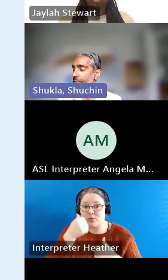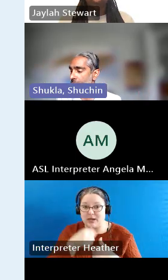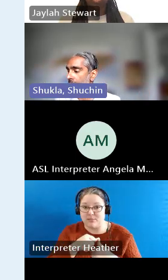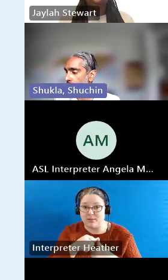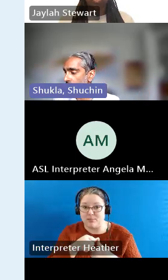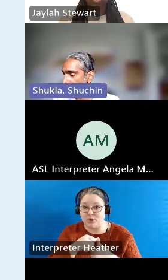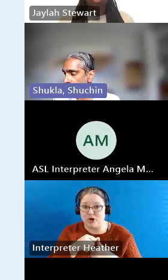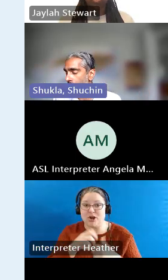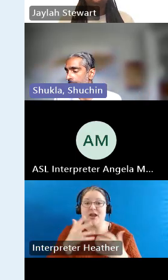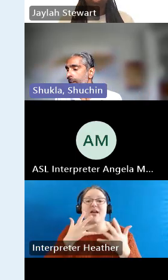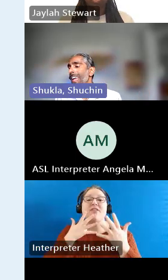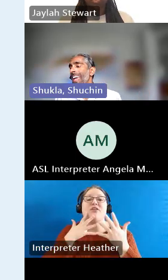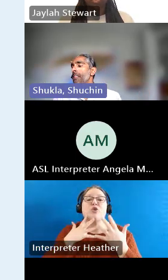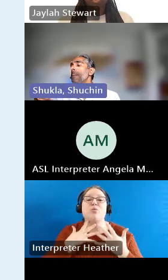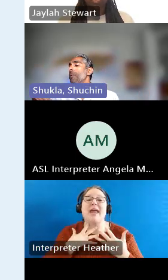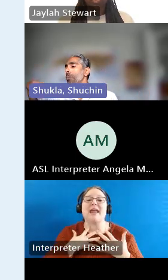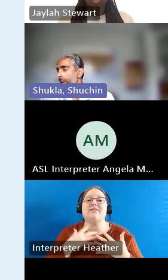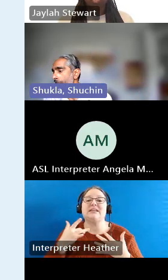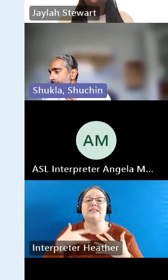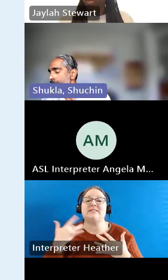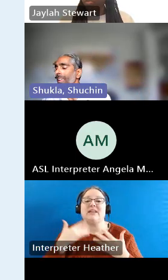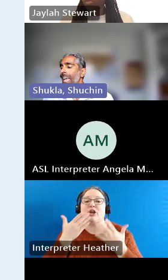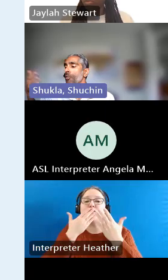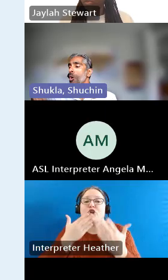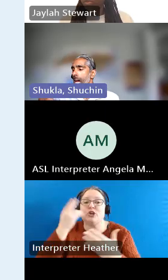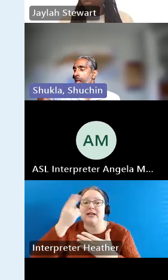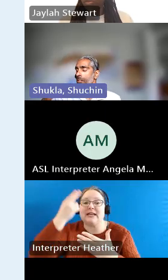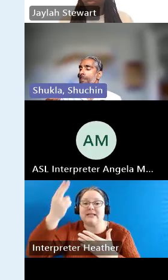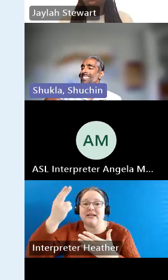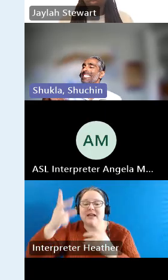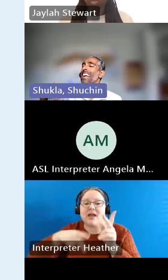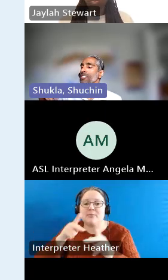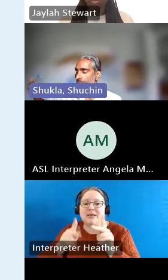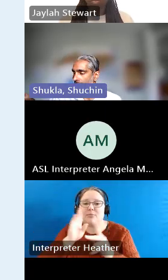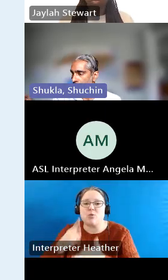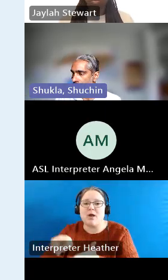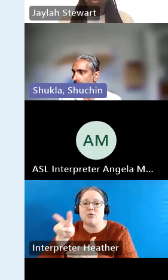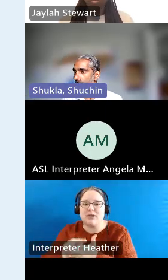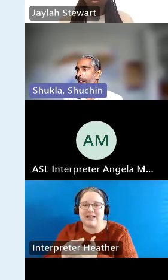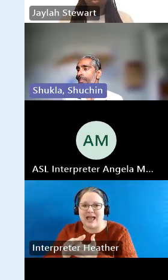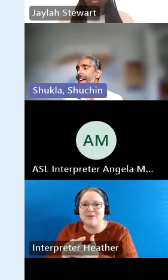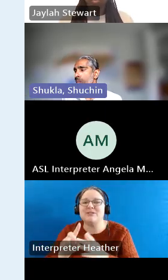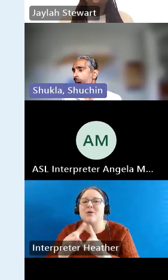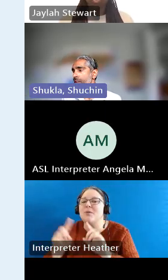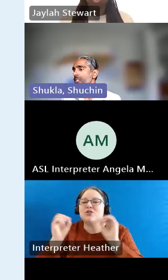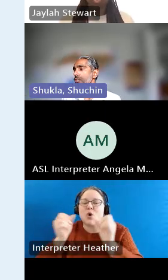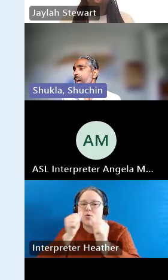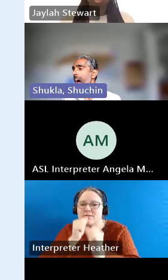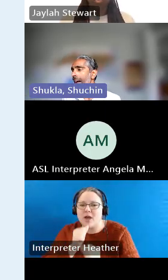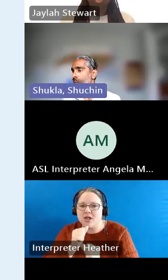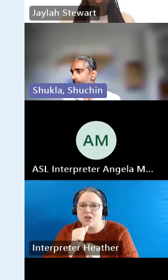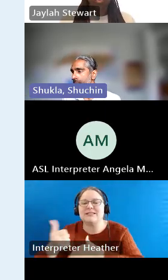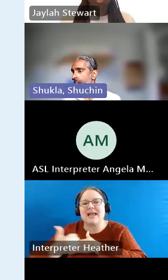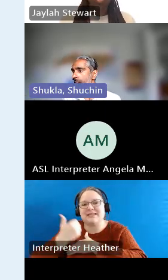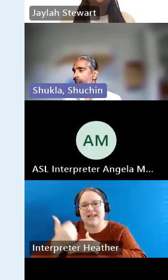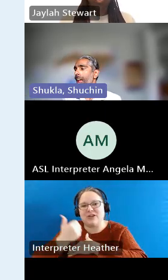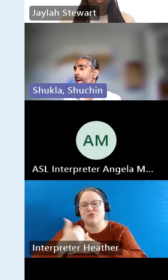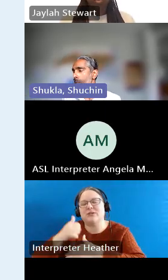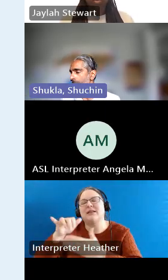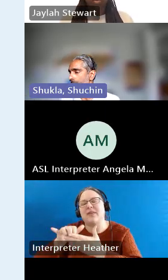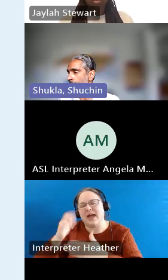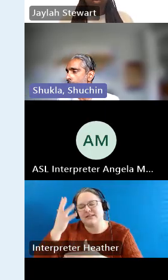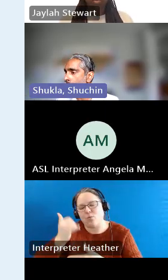of the thing that made you feel good when you felt bad. And then people relapse. But again, no tolerance means it's extra dangerous. And that's why there's such a high